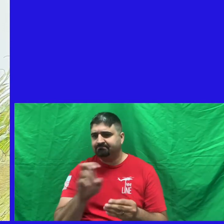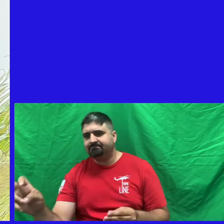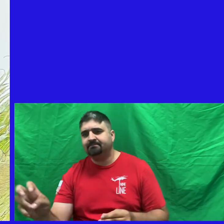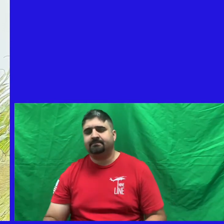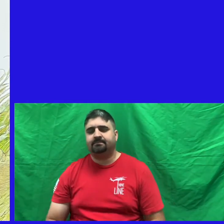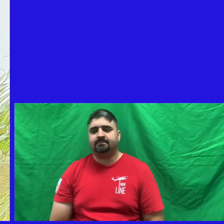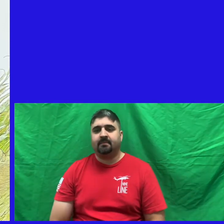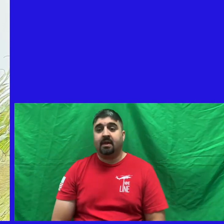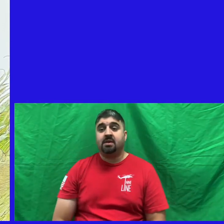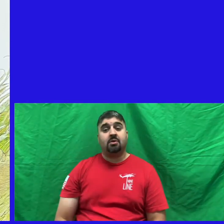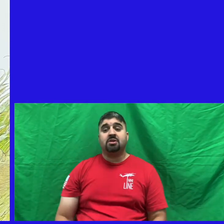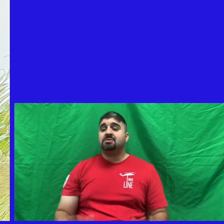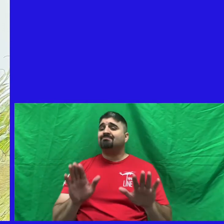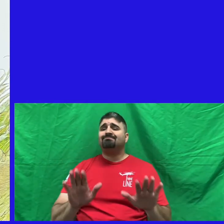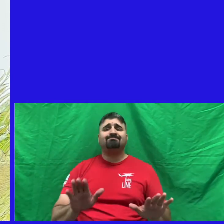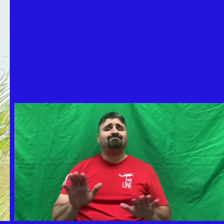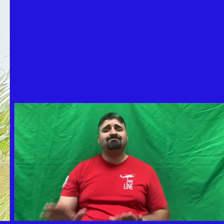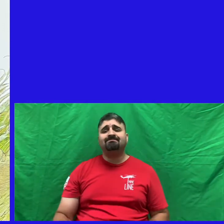in the video.